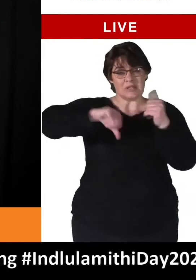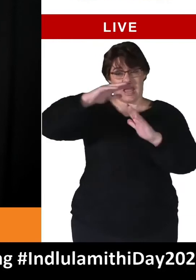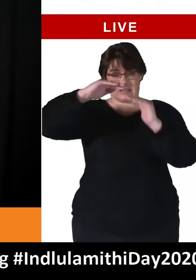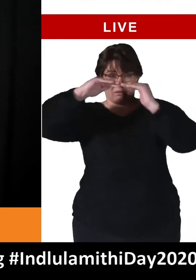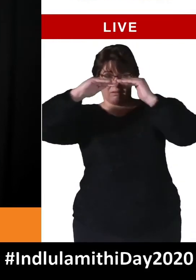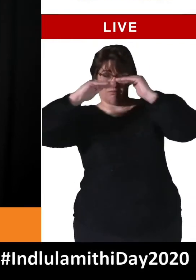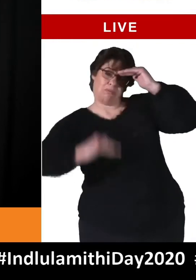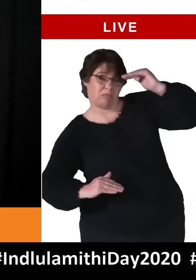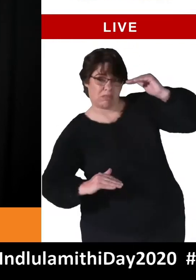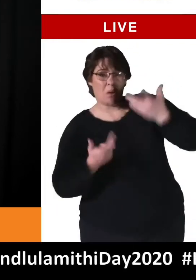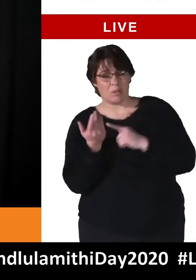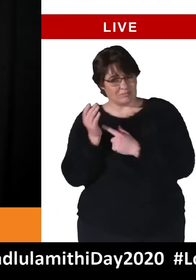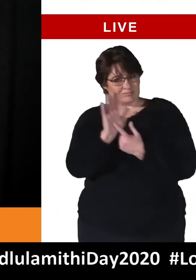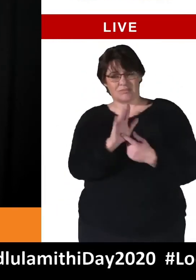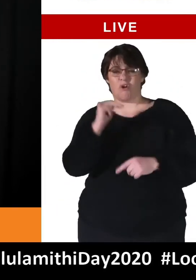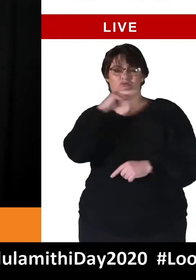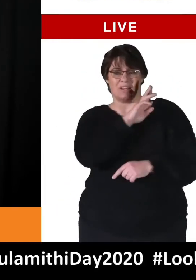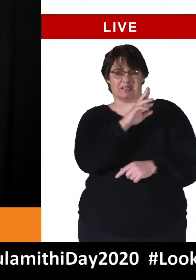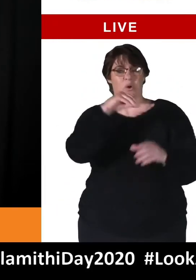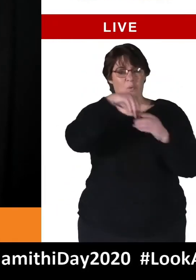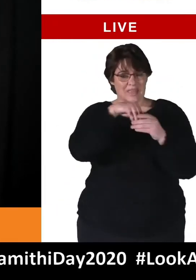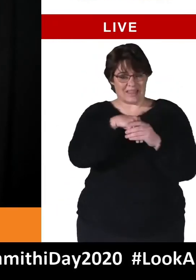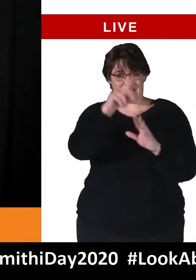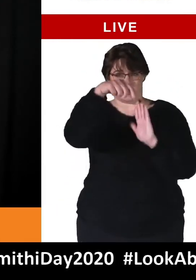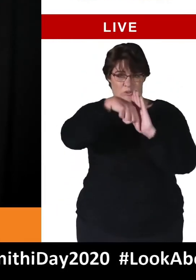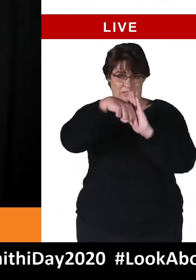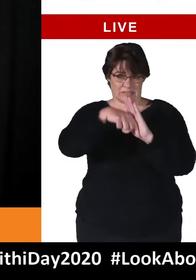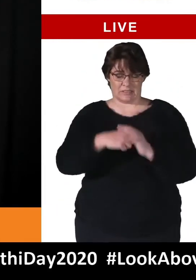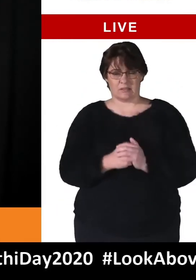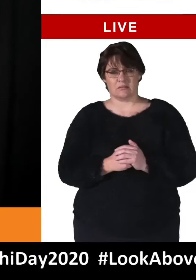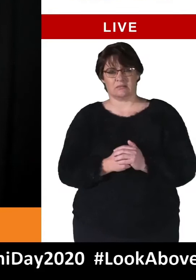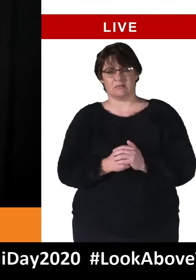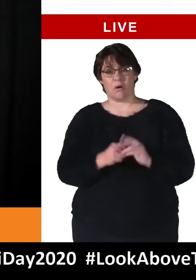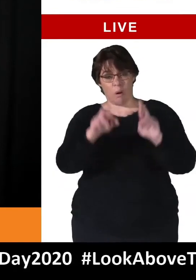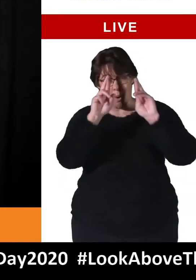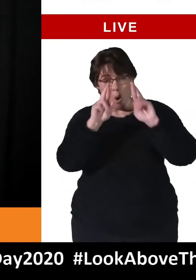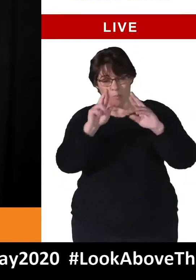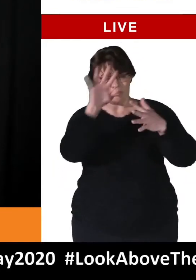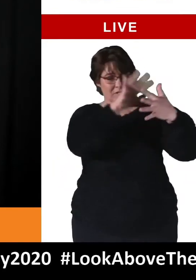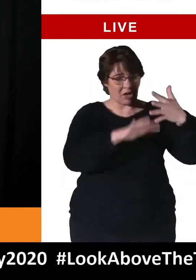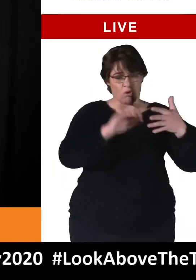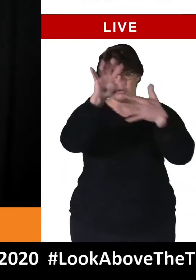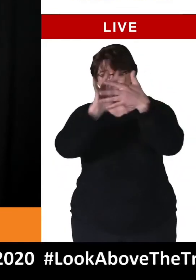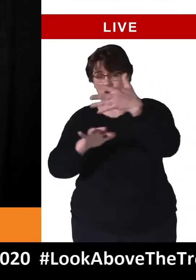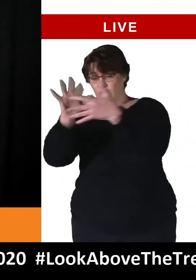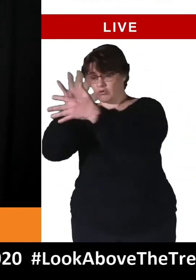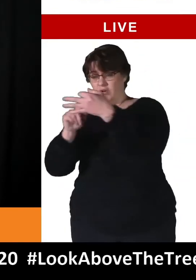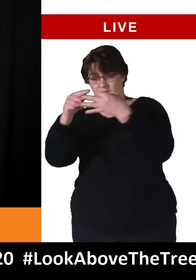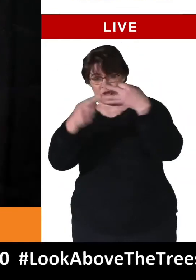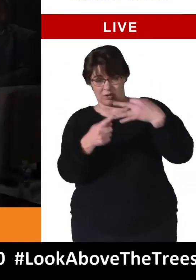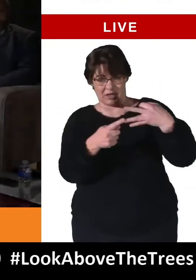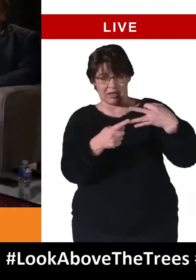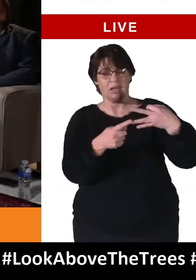be facing catastrophic realities in this context. I hope the scenarios take on board the